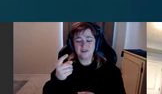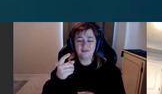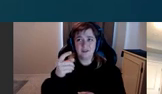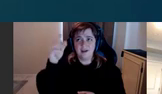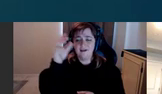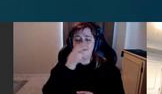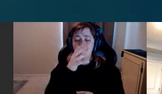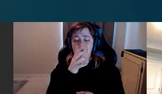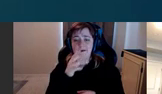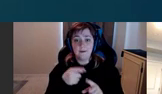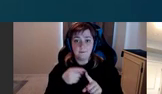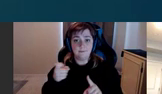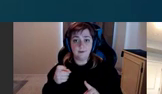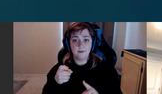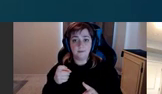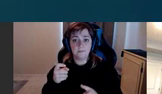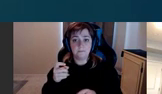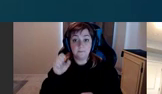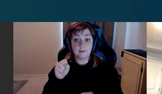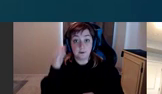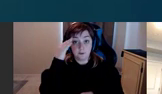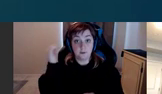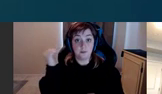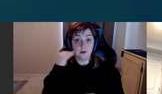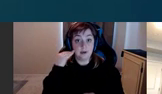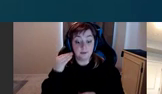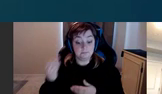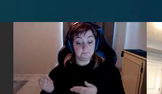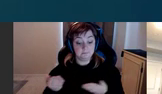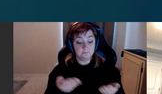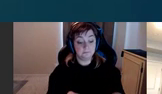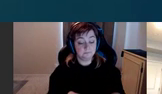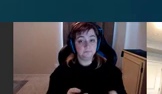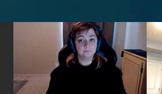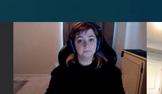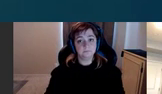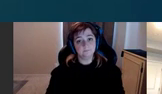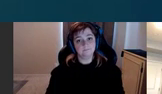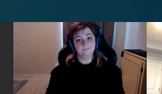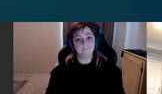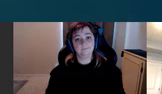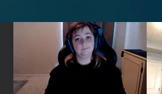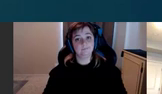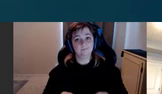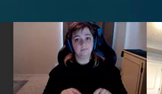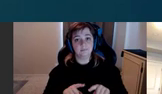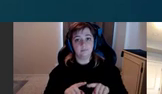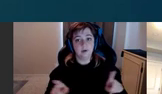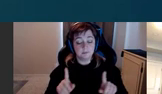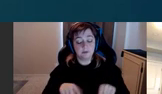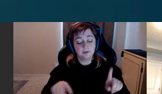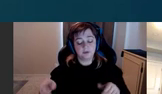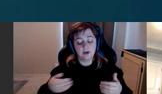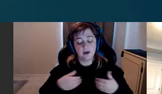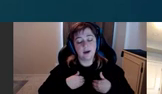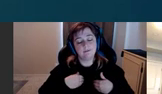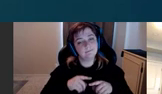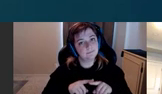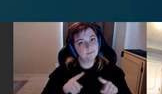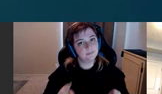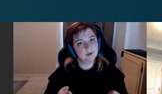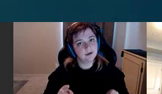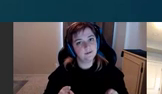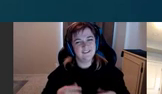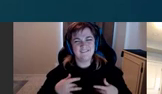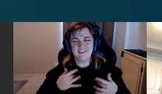Korean American community. But despite that diversity there, we all still felt very